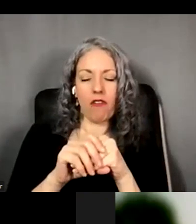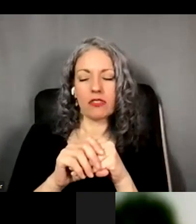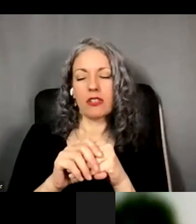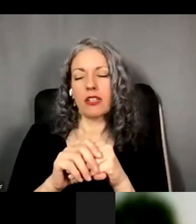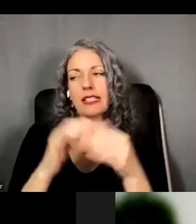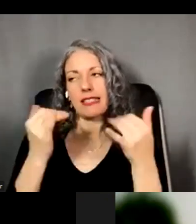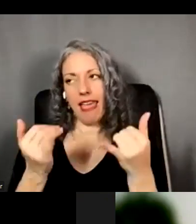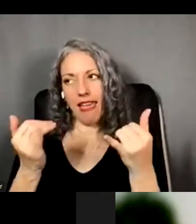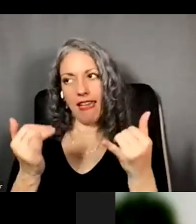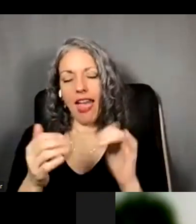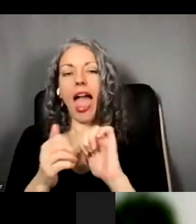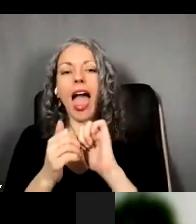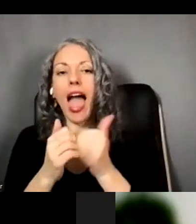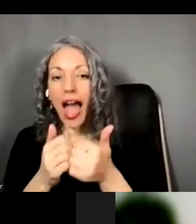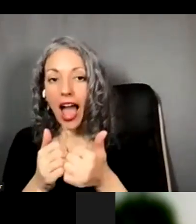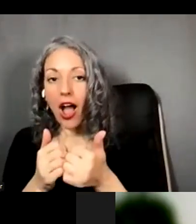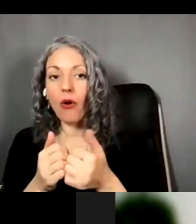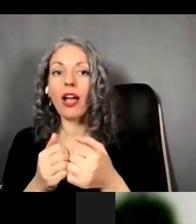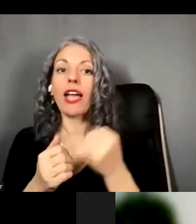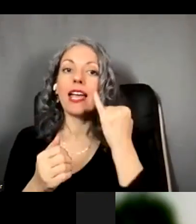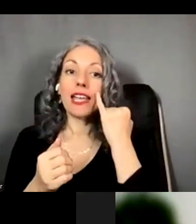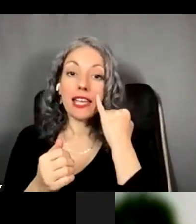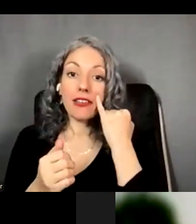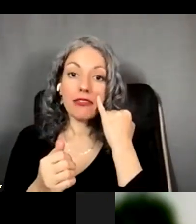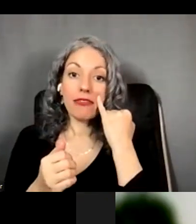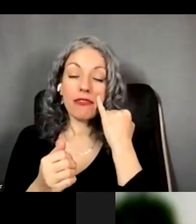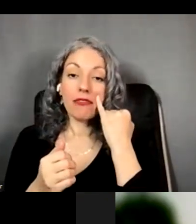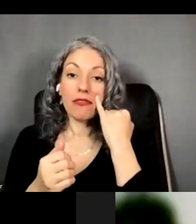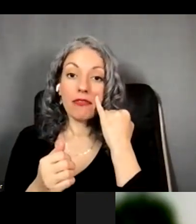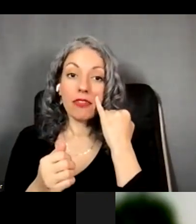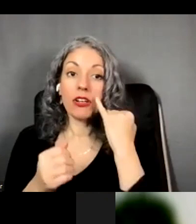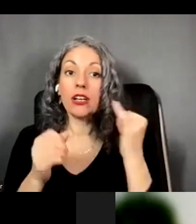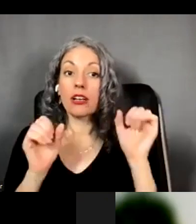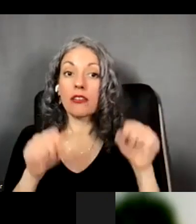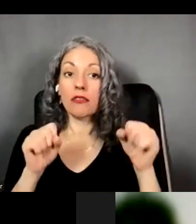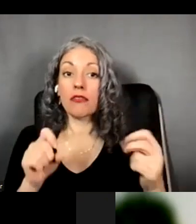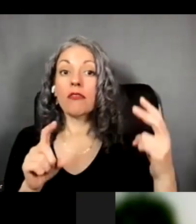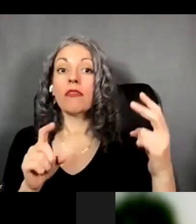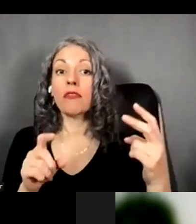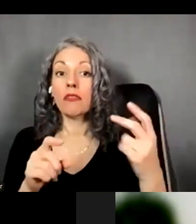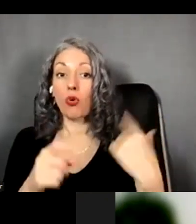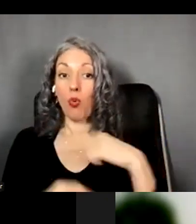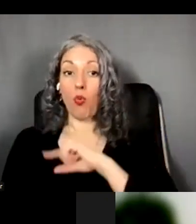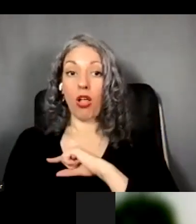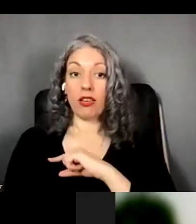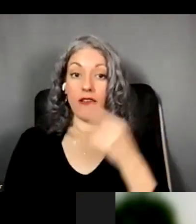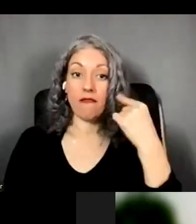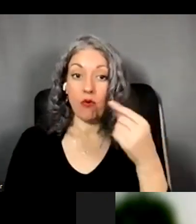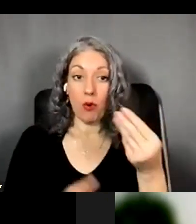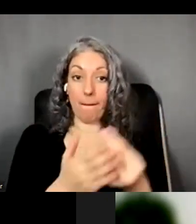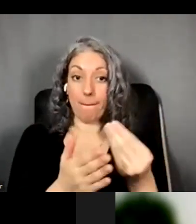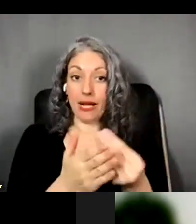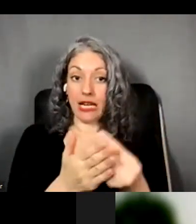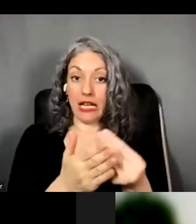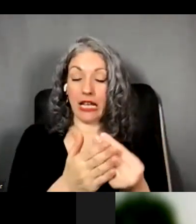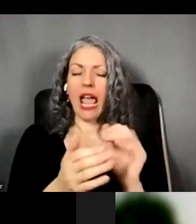and whether they might be applicable or an entity that is eligible to apply and receive CITED funding. How do you go